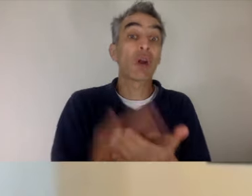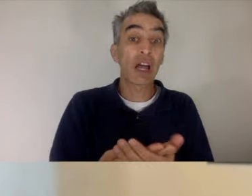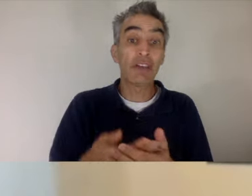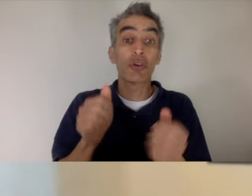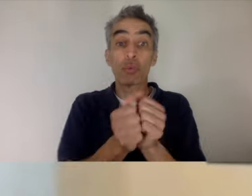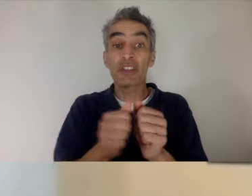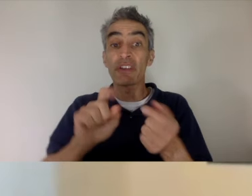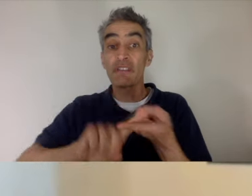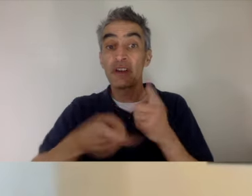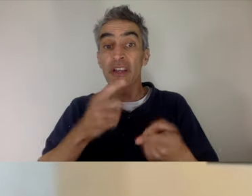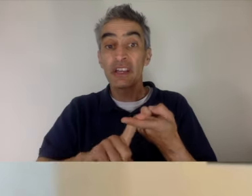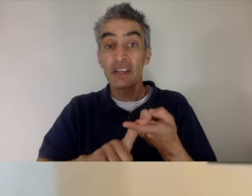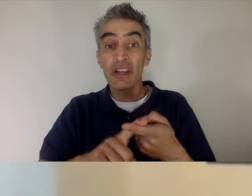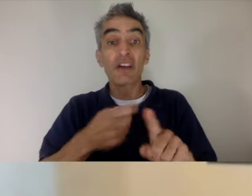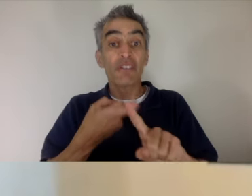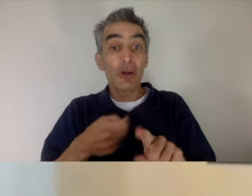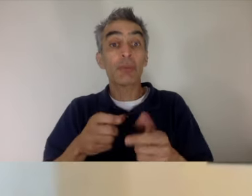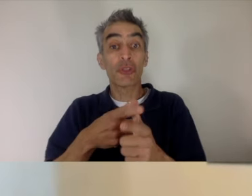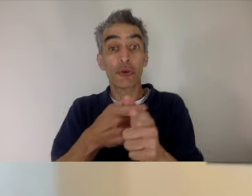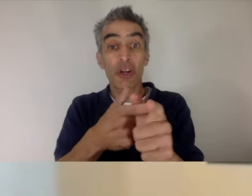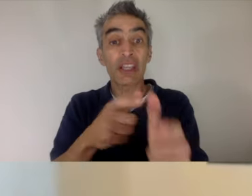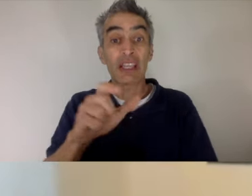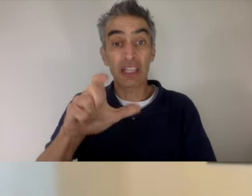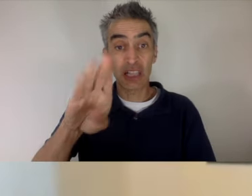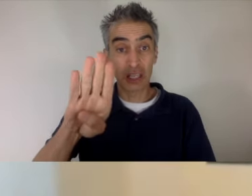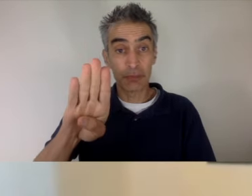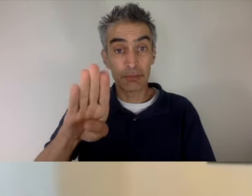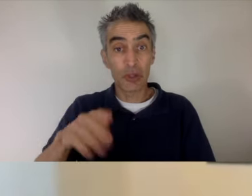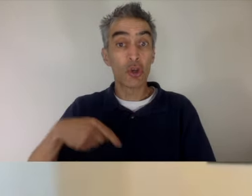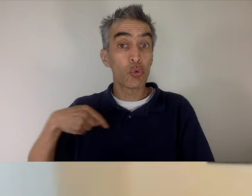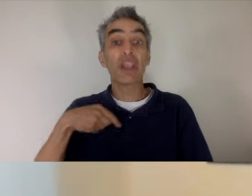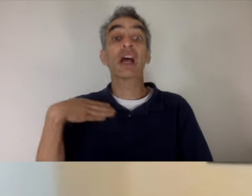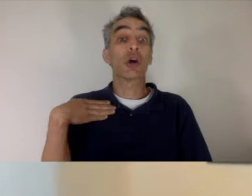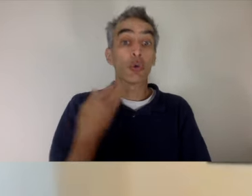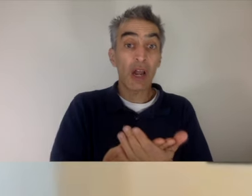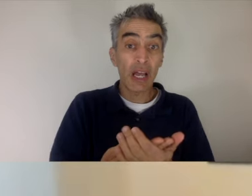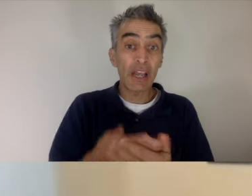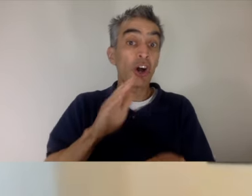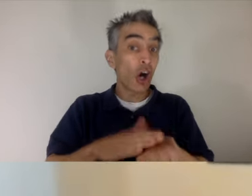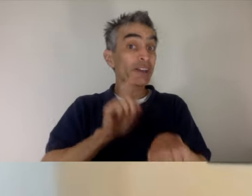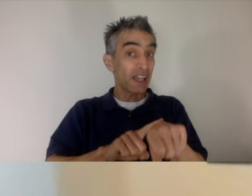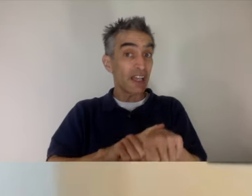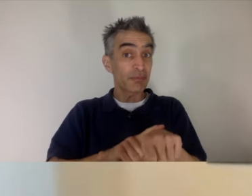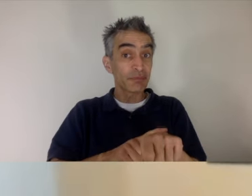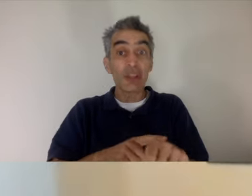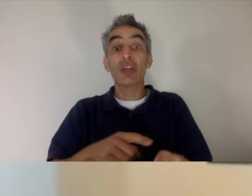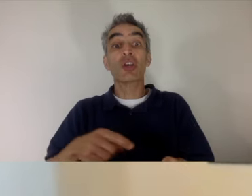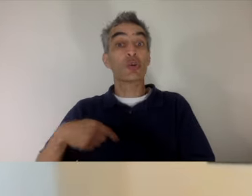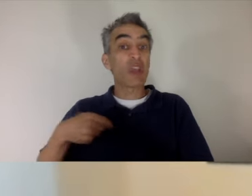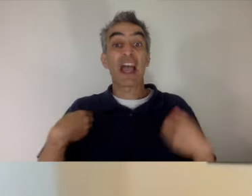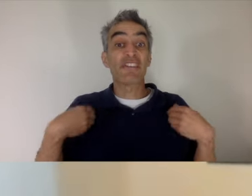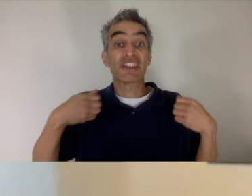know, going well the way that I had planned. I got there with my friends from the running club. We got there